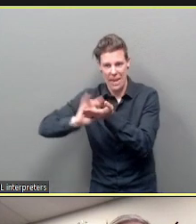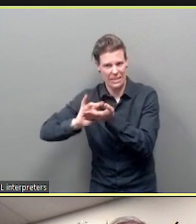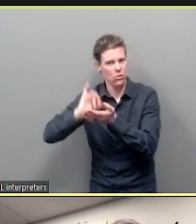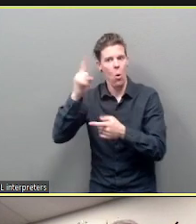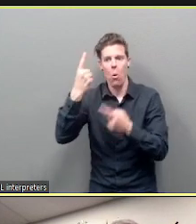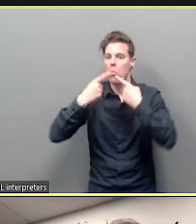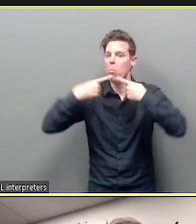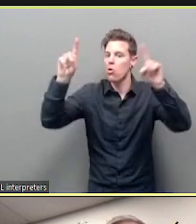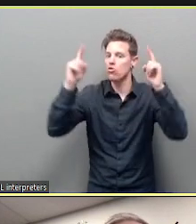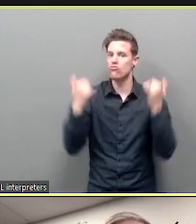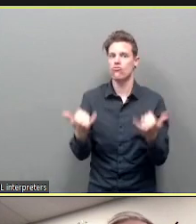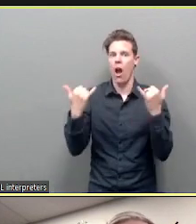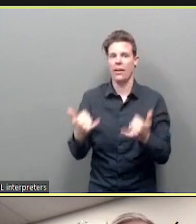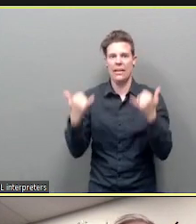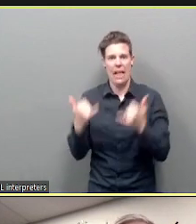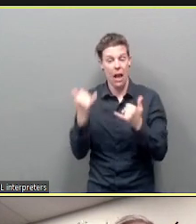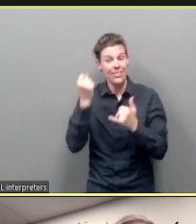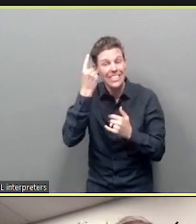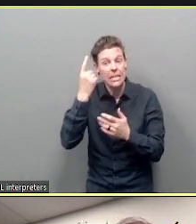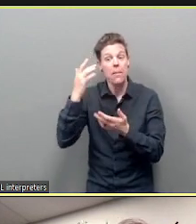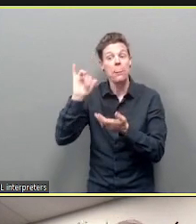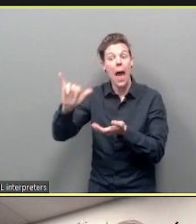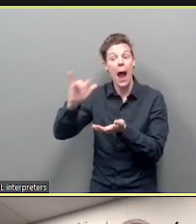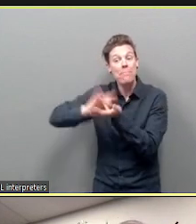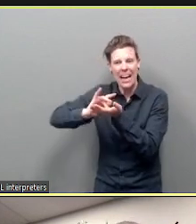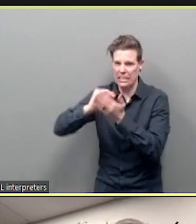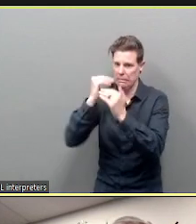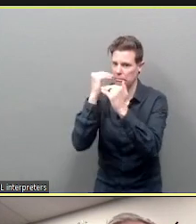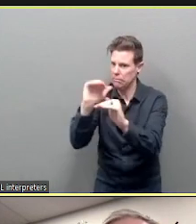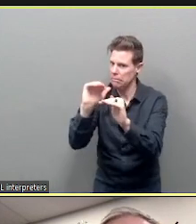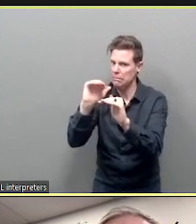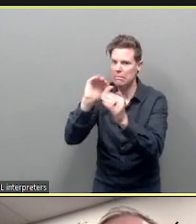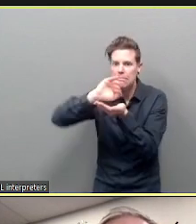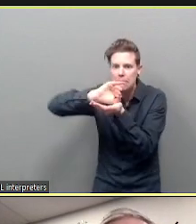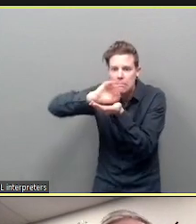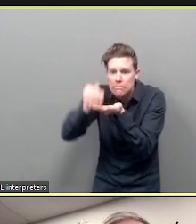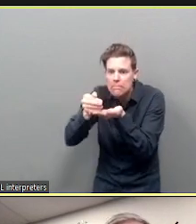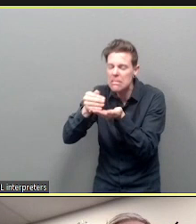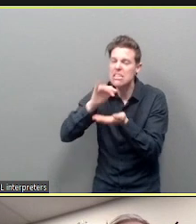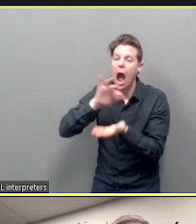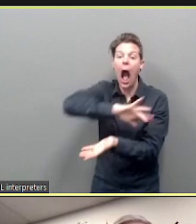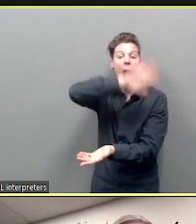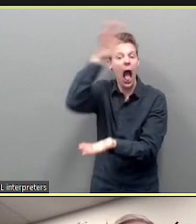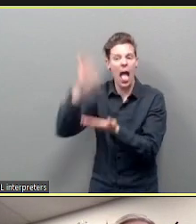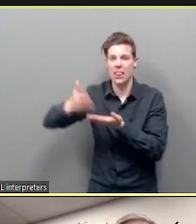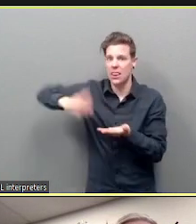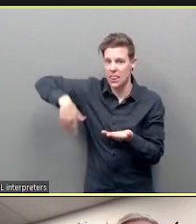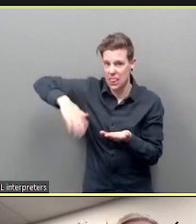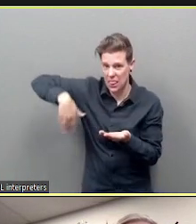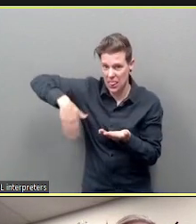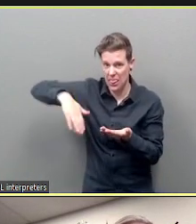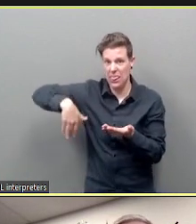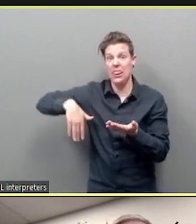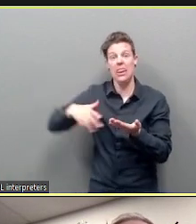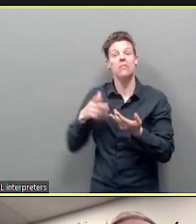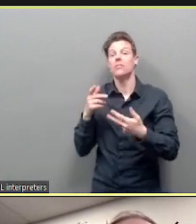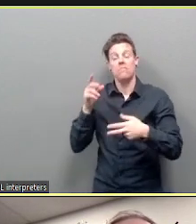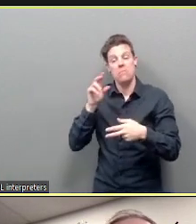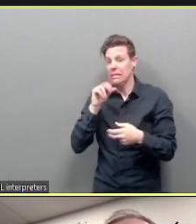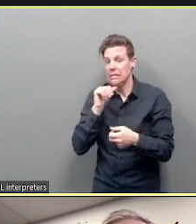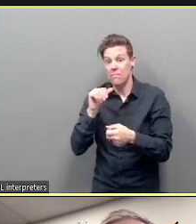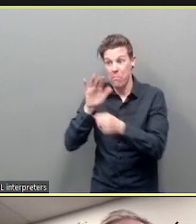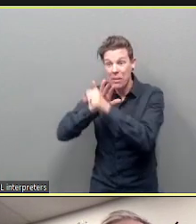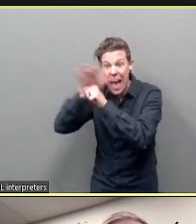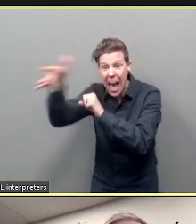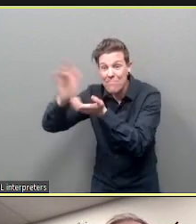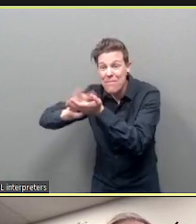against Omicron. And so with us being over 50% already, we're in the process of diverting all of our resources